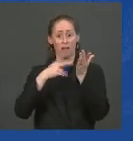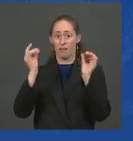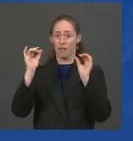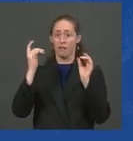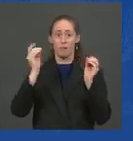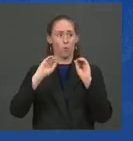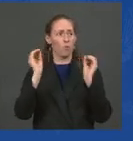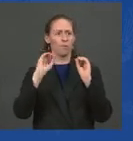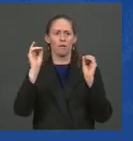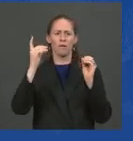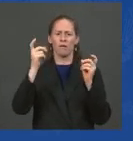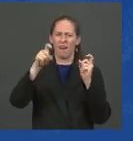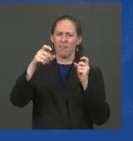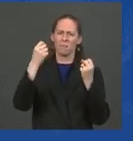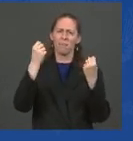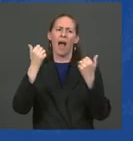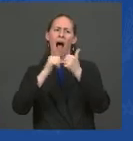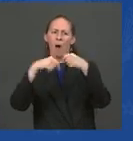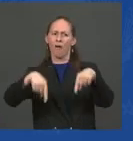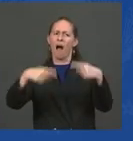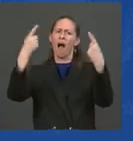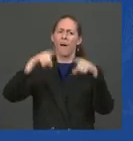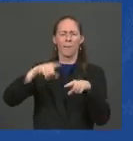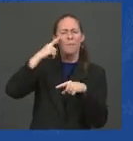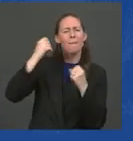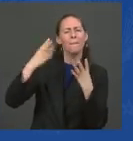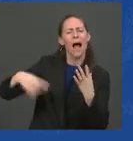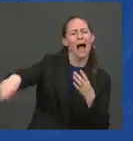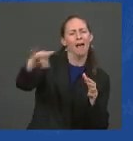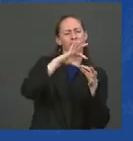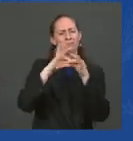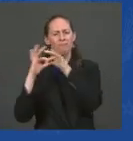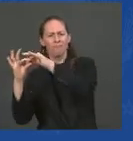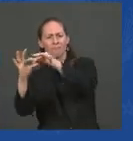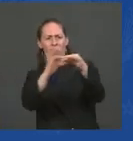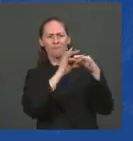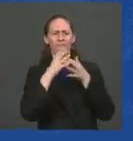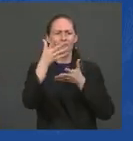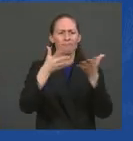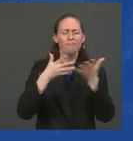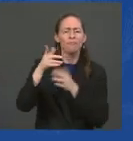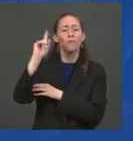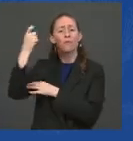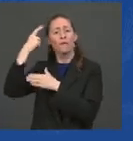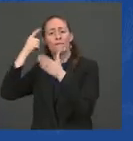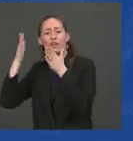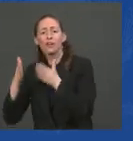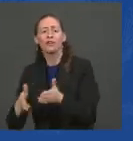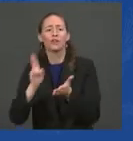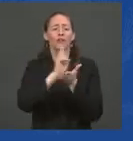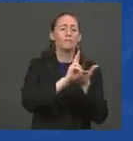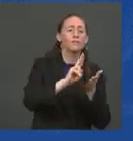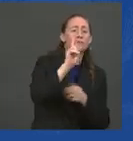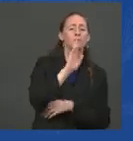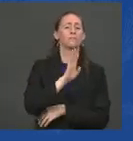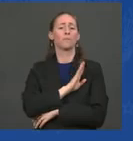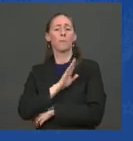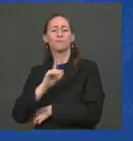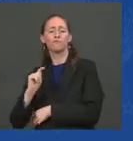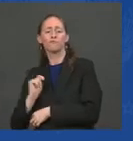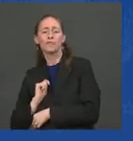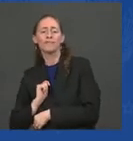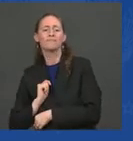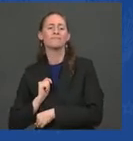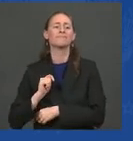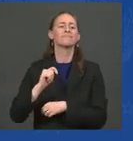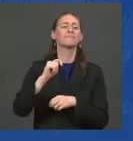who dedicate themselves working with the university, the governor's office, the board of trustees. But I want Lee Reynolds, who's done a tremendous job for